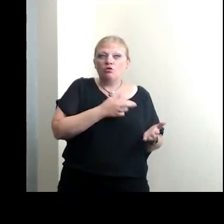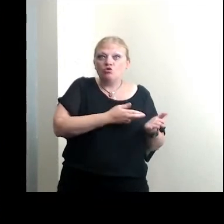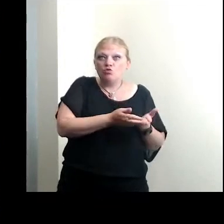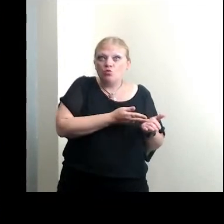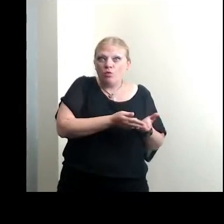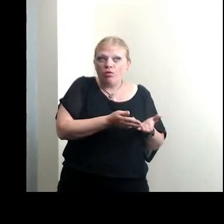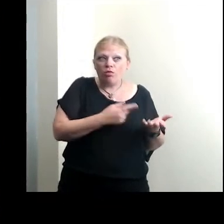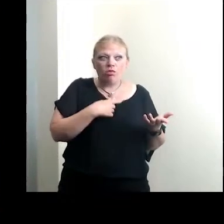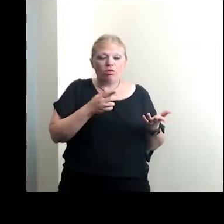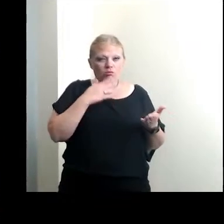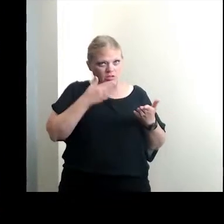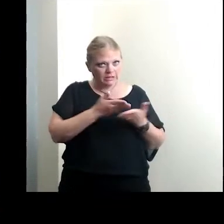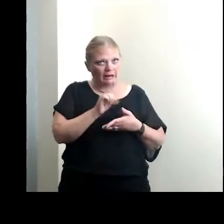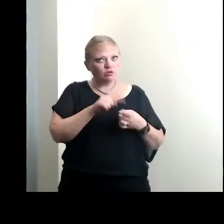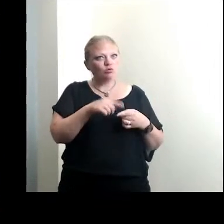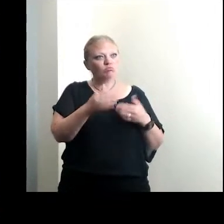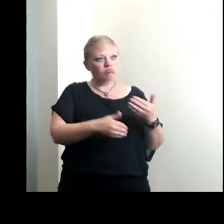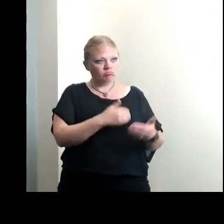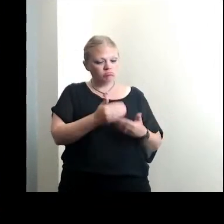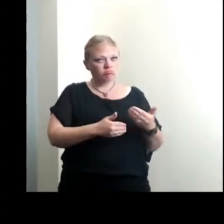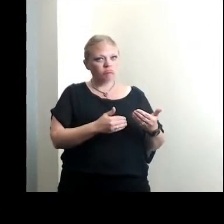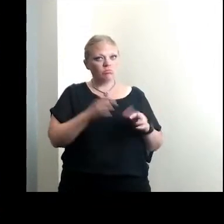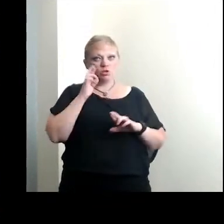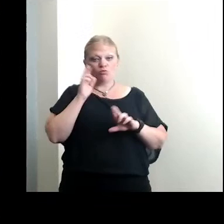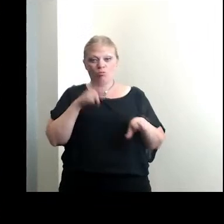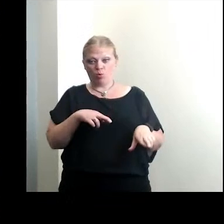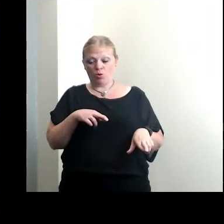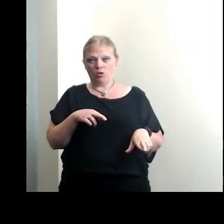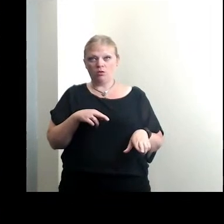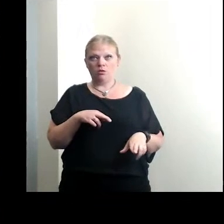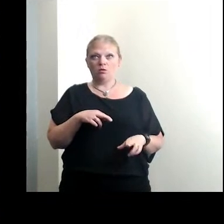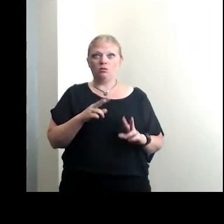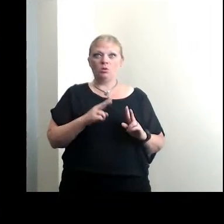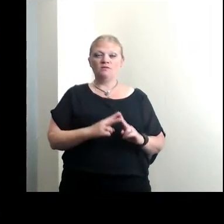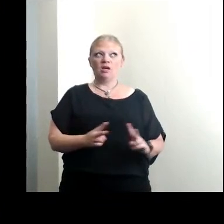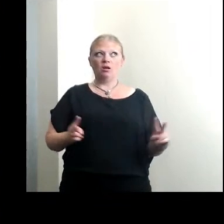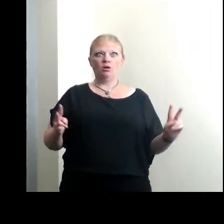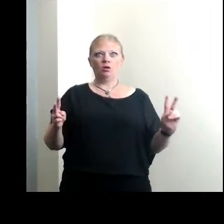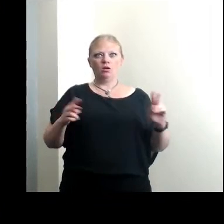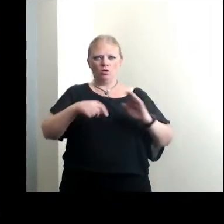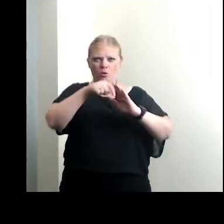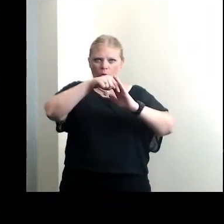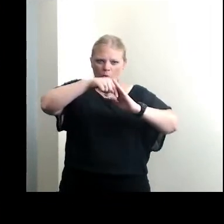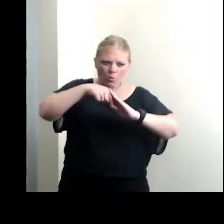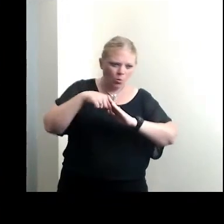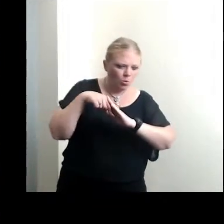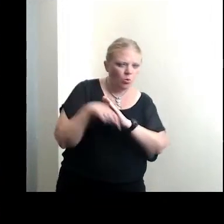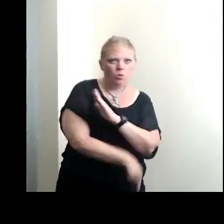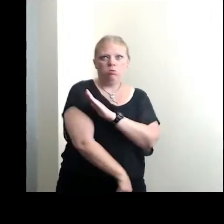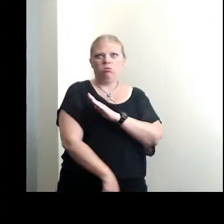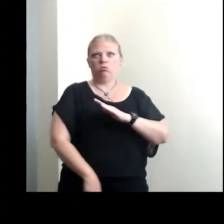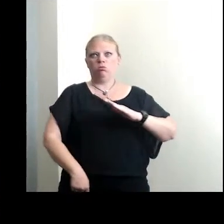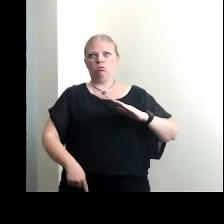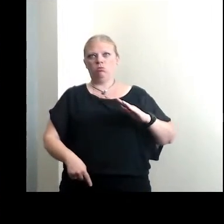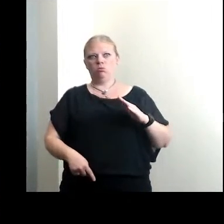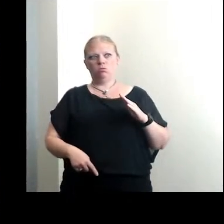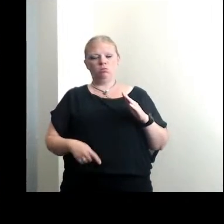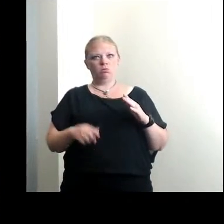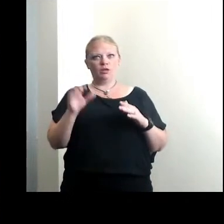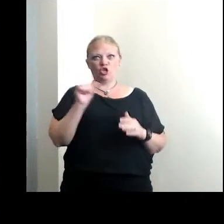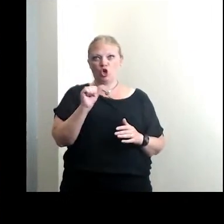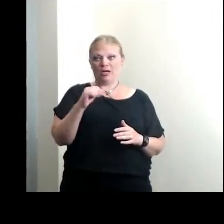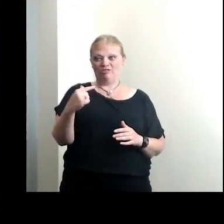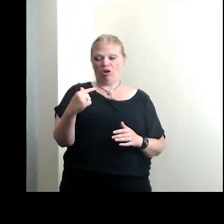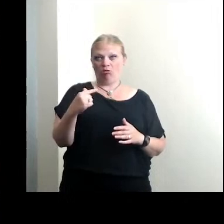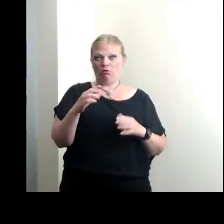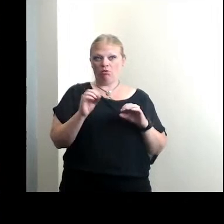entitled to their due process. The report was very, very thorough, exhaustive. Attorney General's office said it